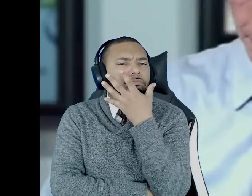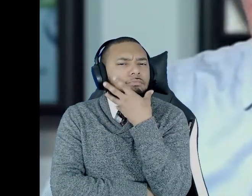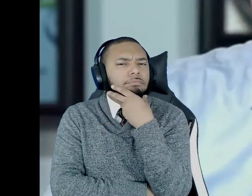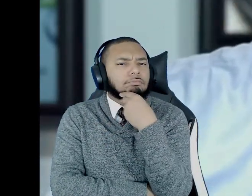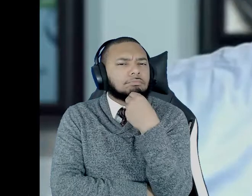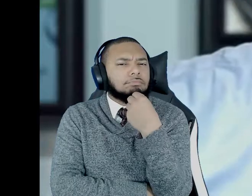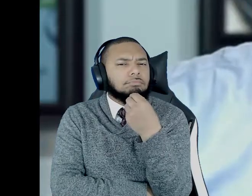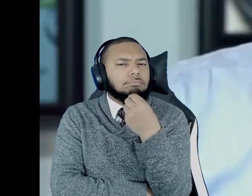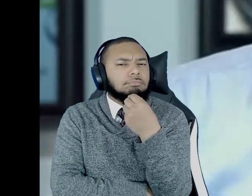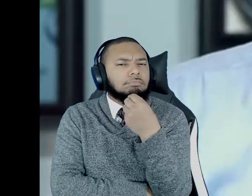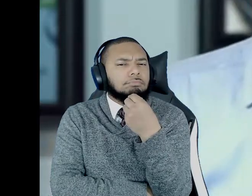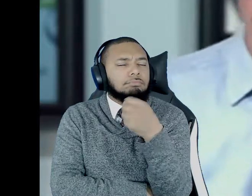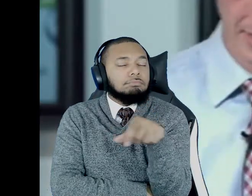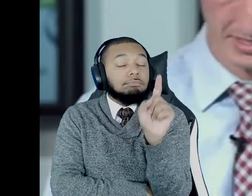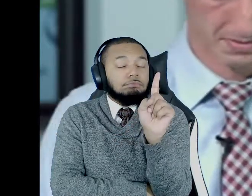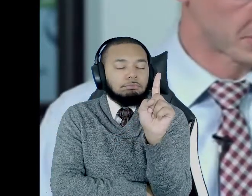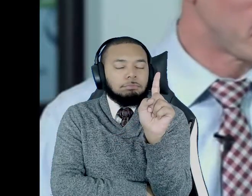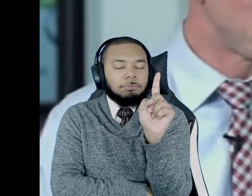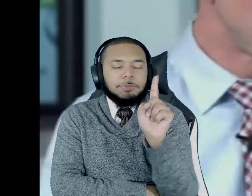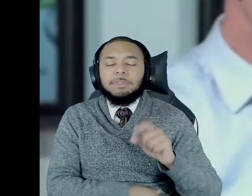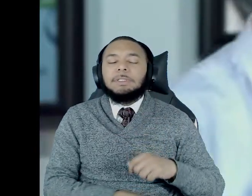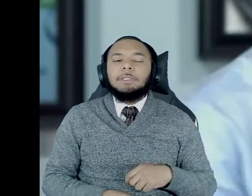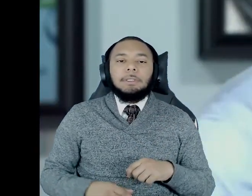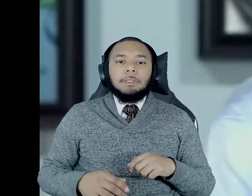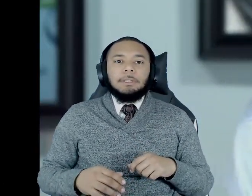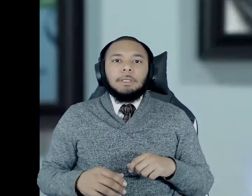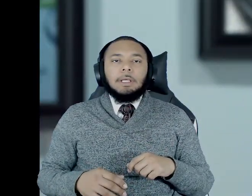Well, let's imagine that this person